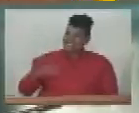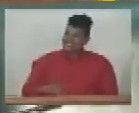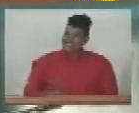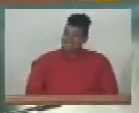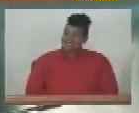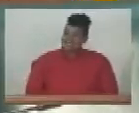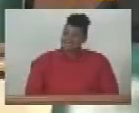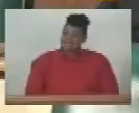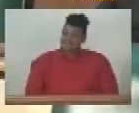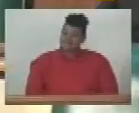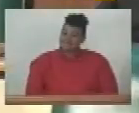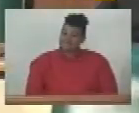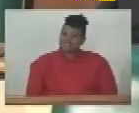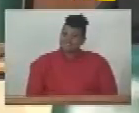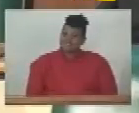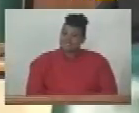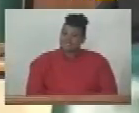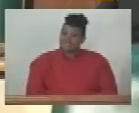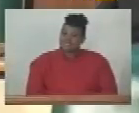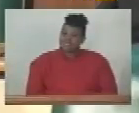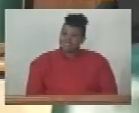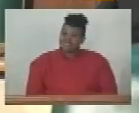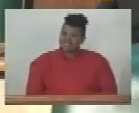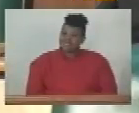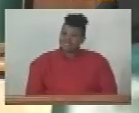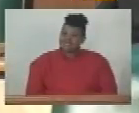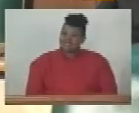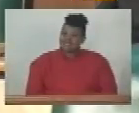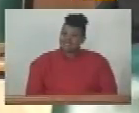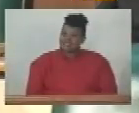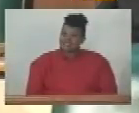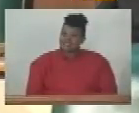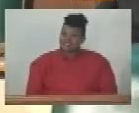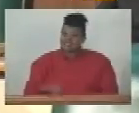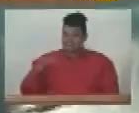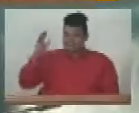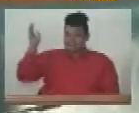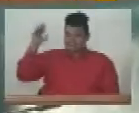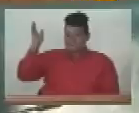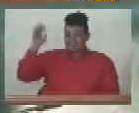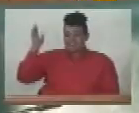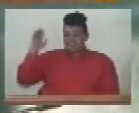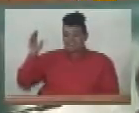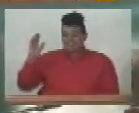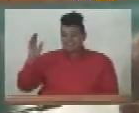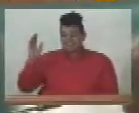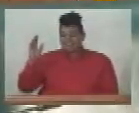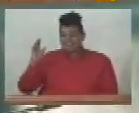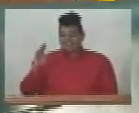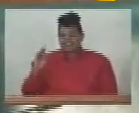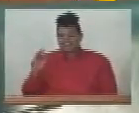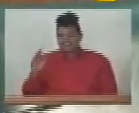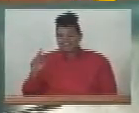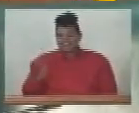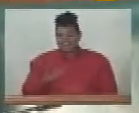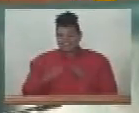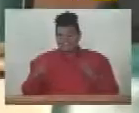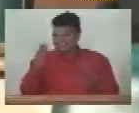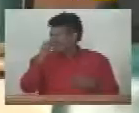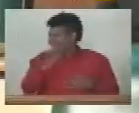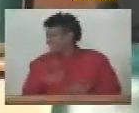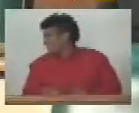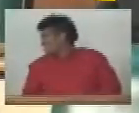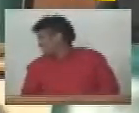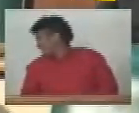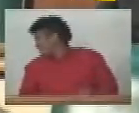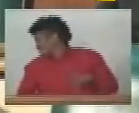Mr. Speaker, I do understand. Empty barrels make the most noise. I do understand, Mr.